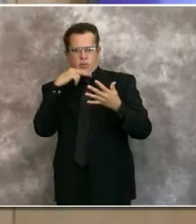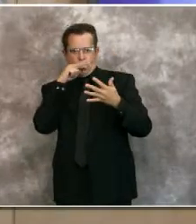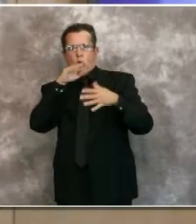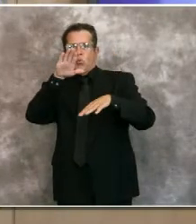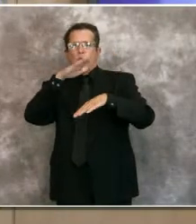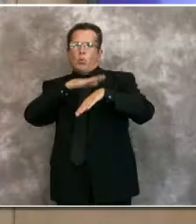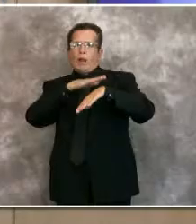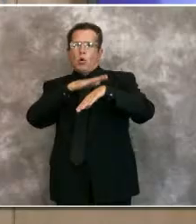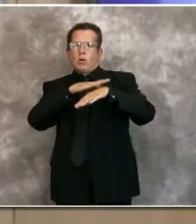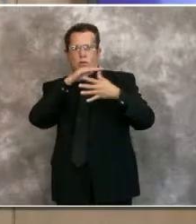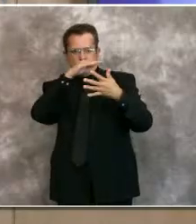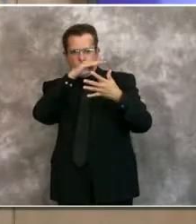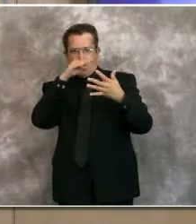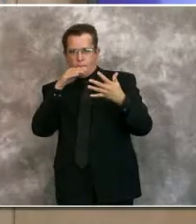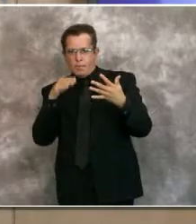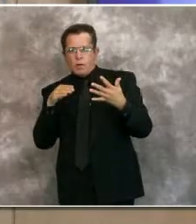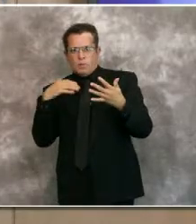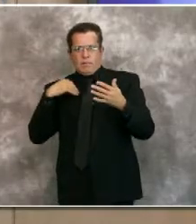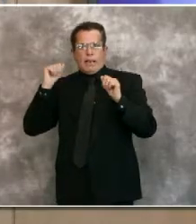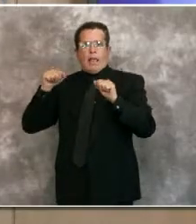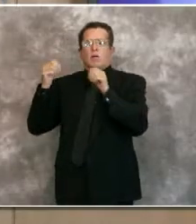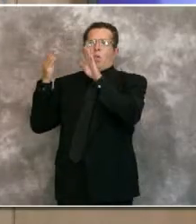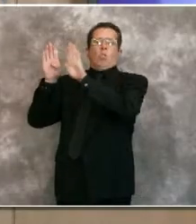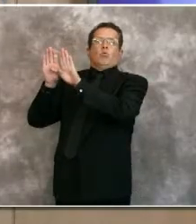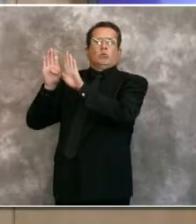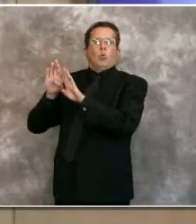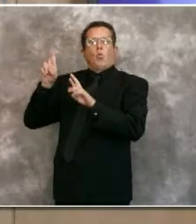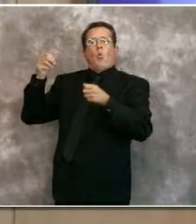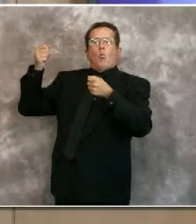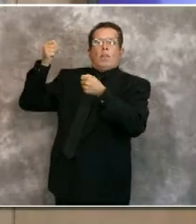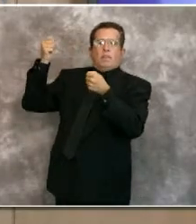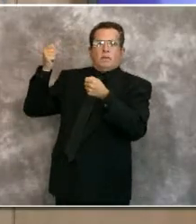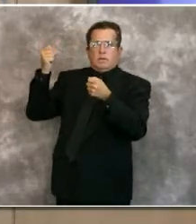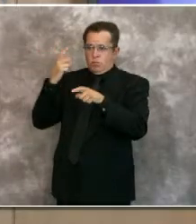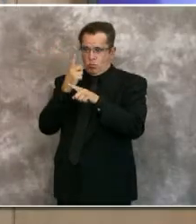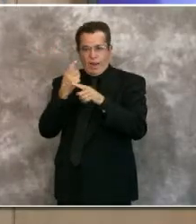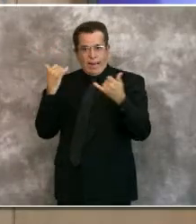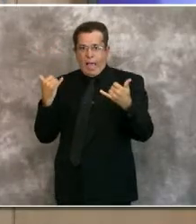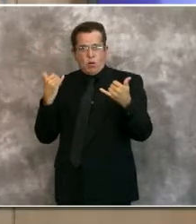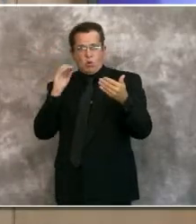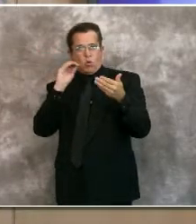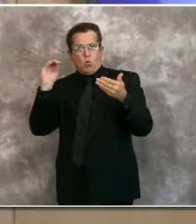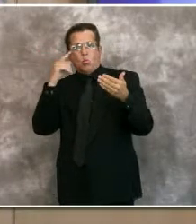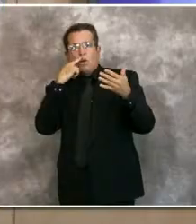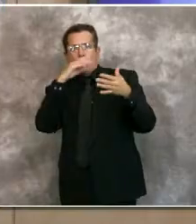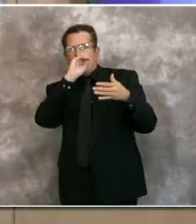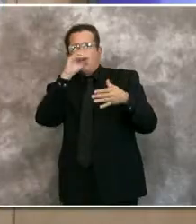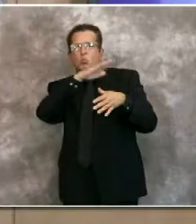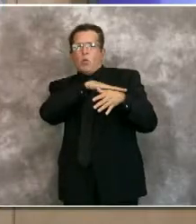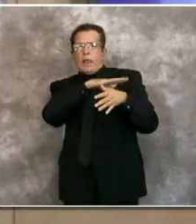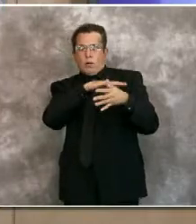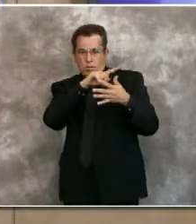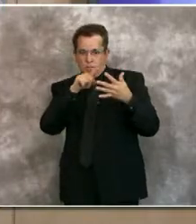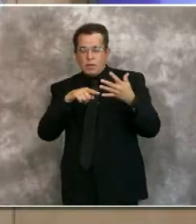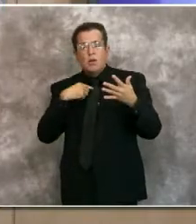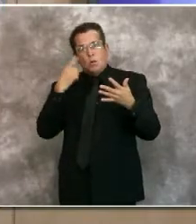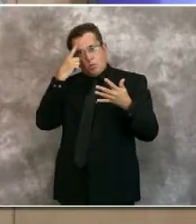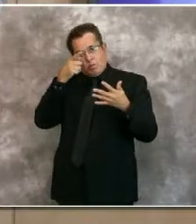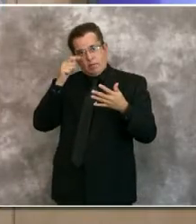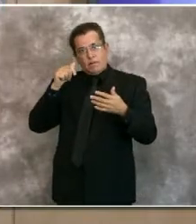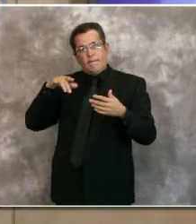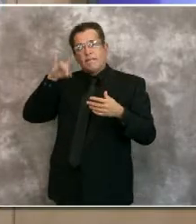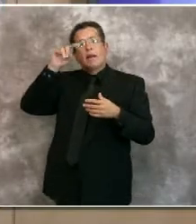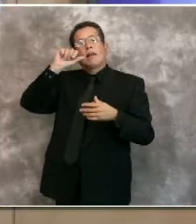points in that threshold to pull back. Since you're not triggering at this point, are you working on coming up with another metric